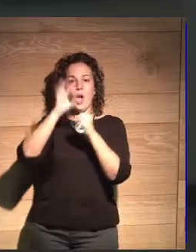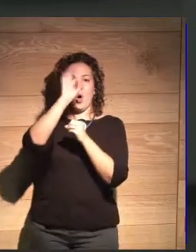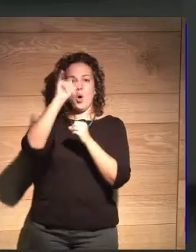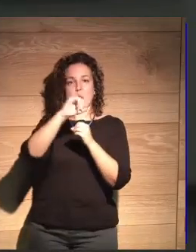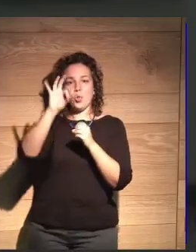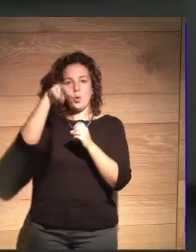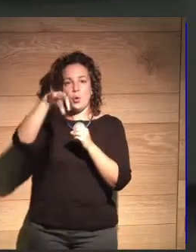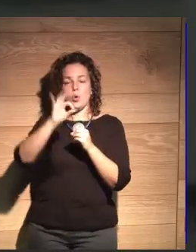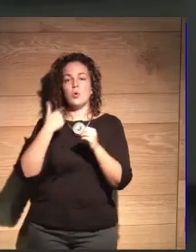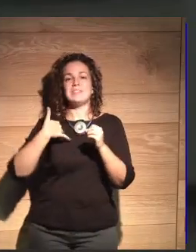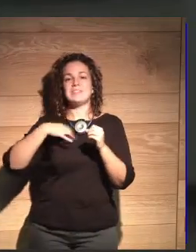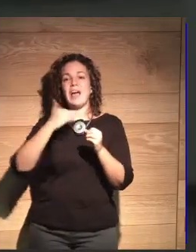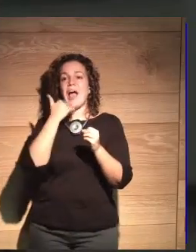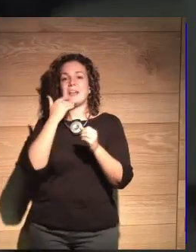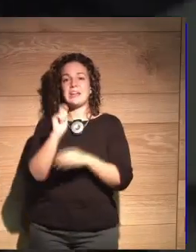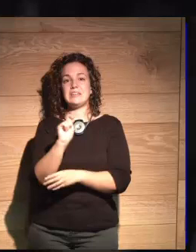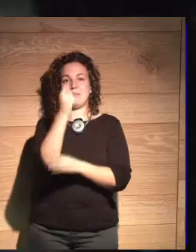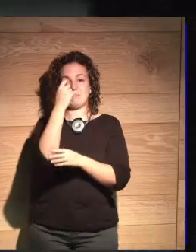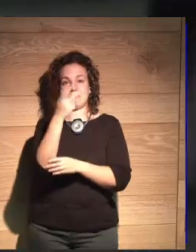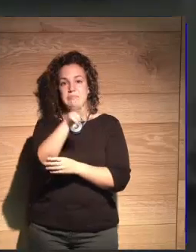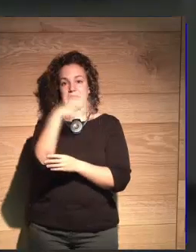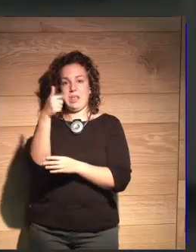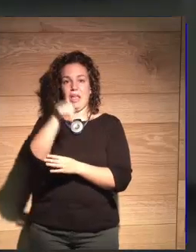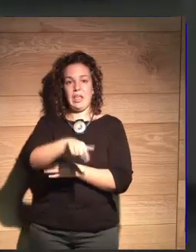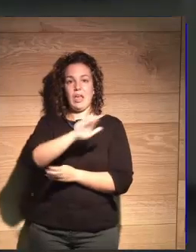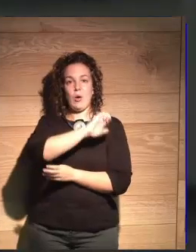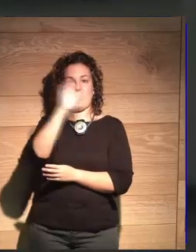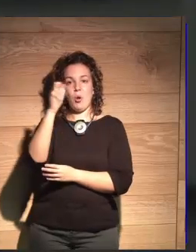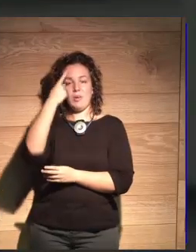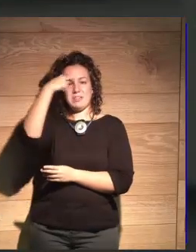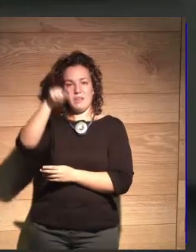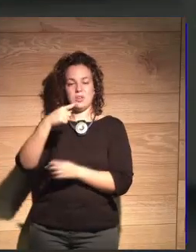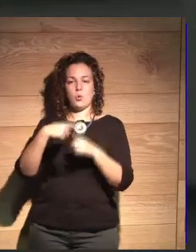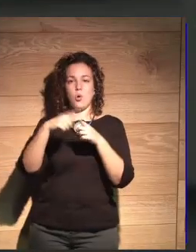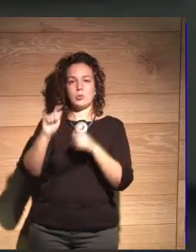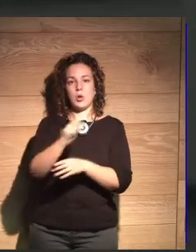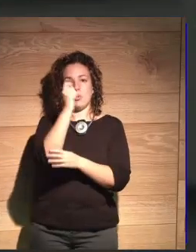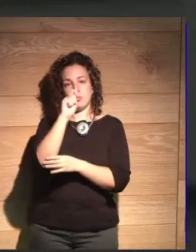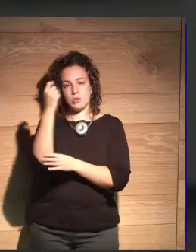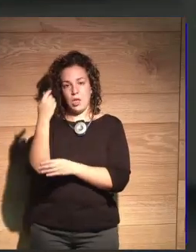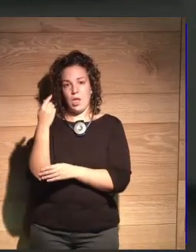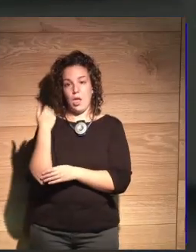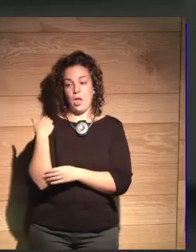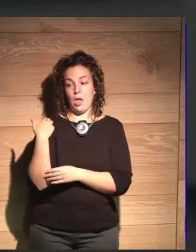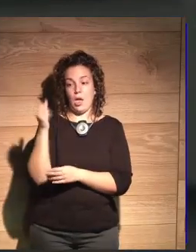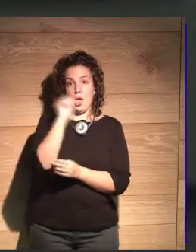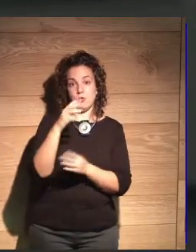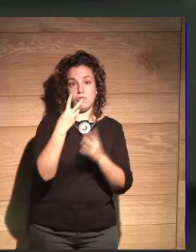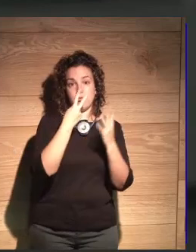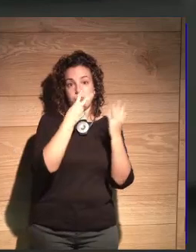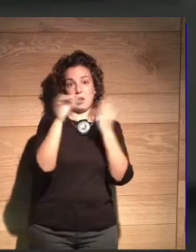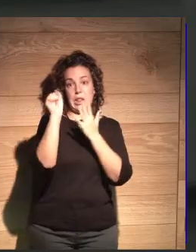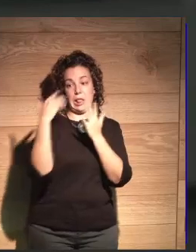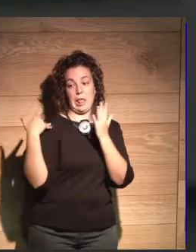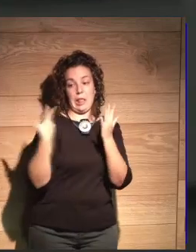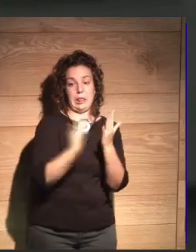well what you've succeeded in doing in the last 70 years in solving problems within